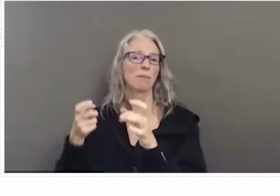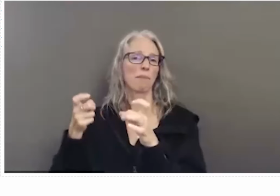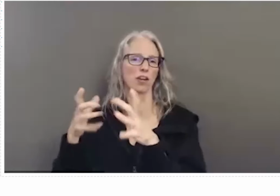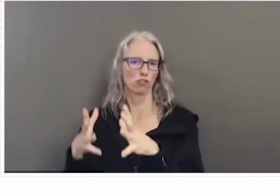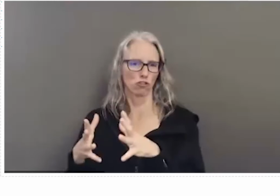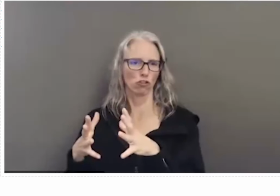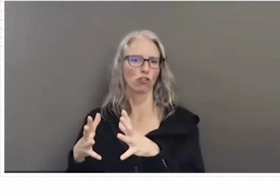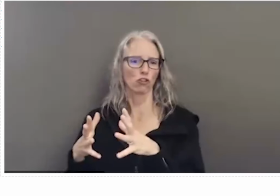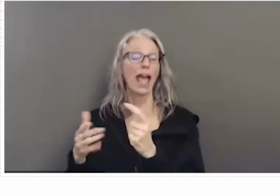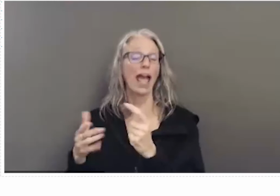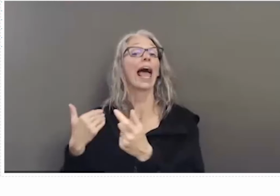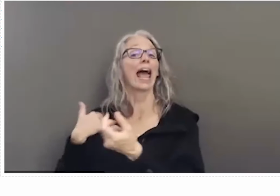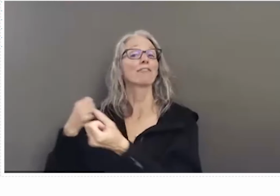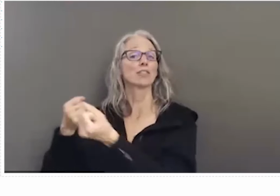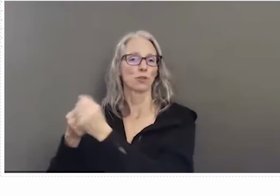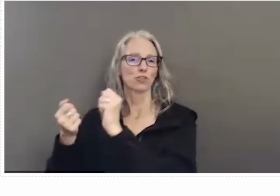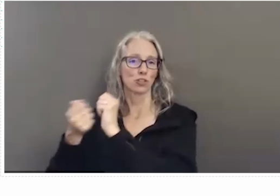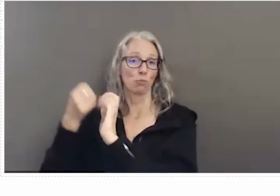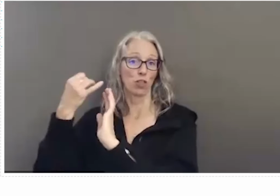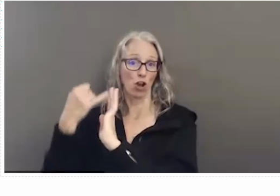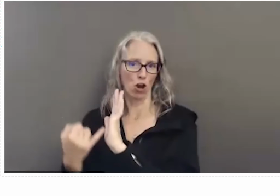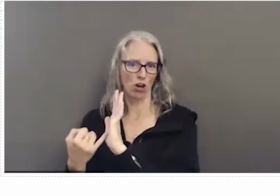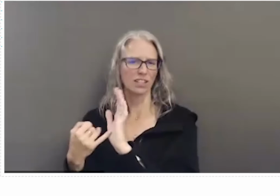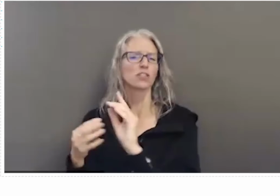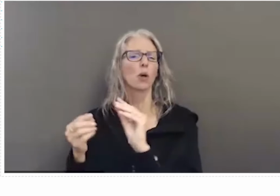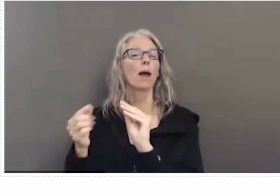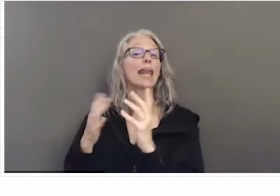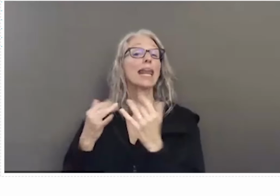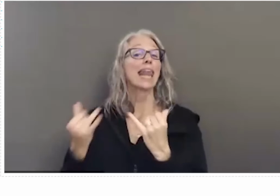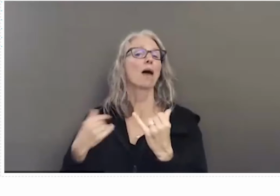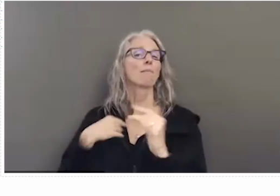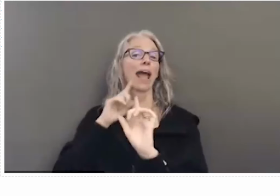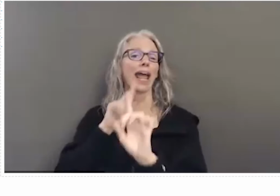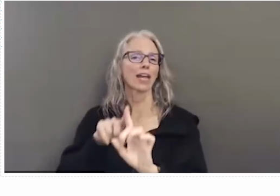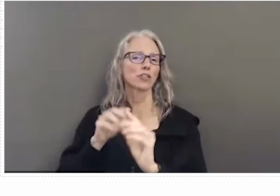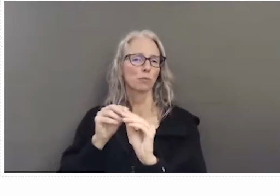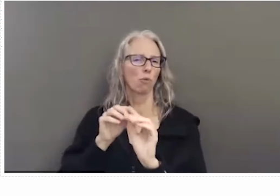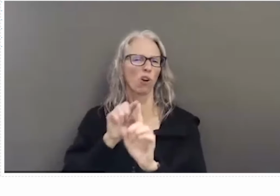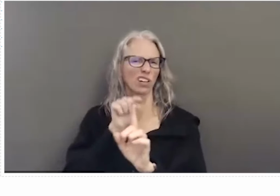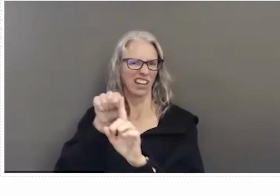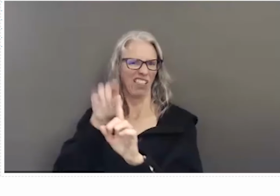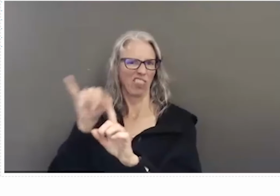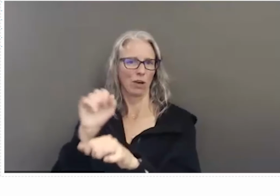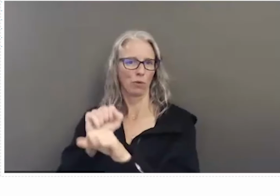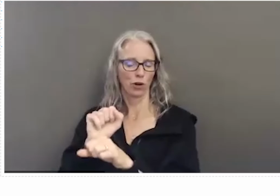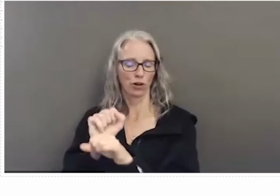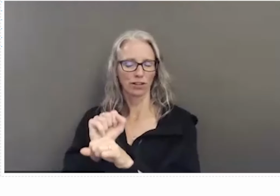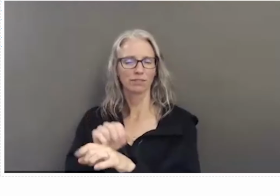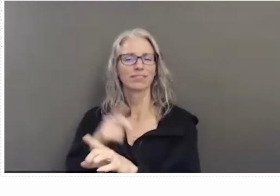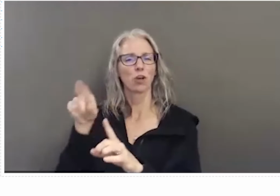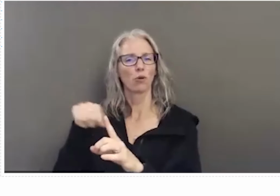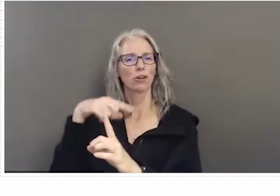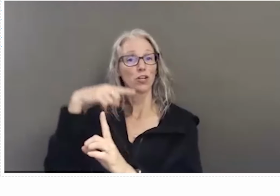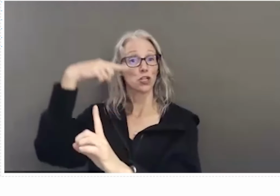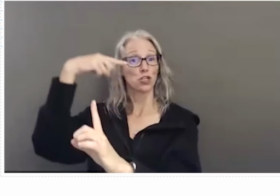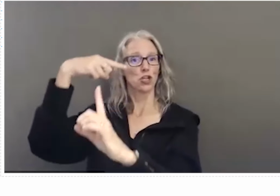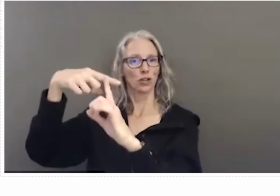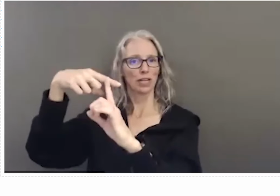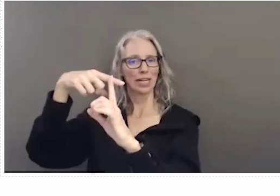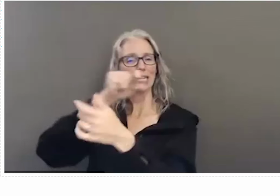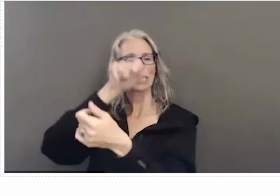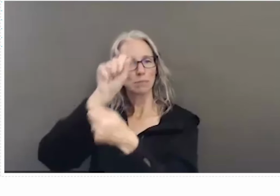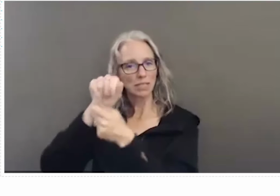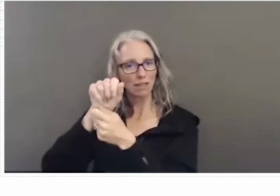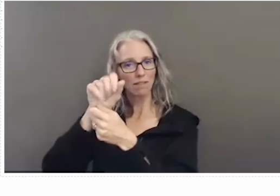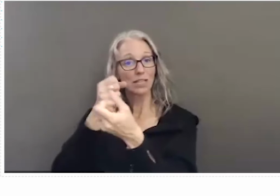sponsorships with the artists that I work for there. And I like this question about, targeting specific sponsors to theme.